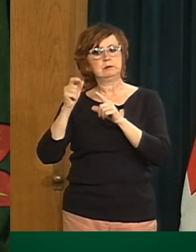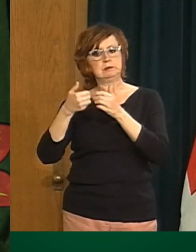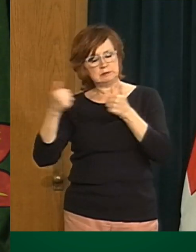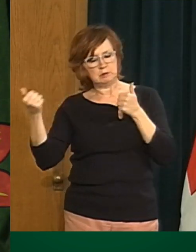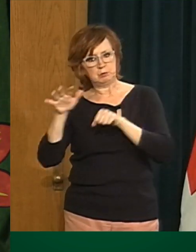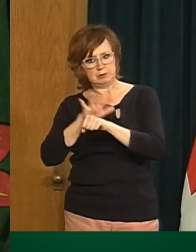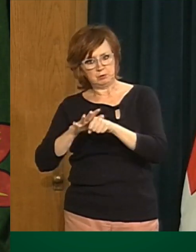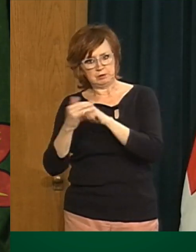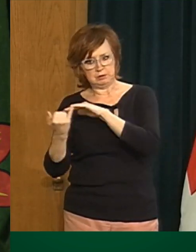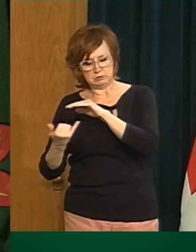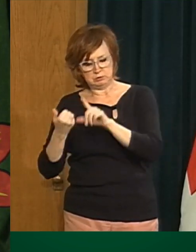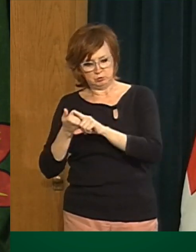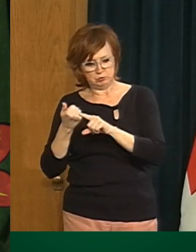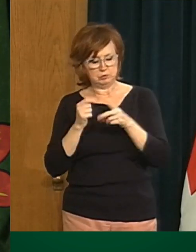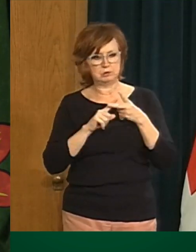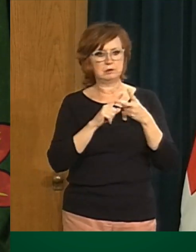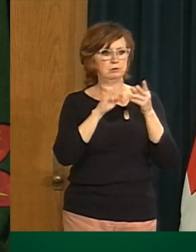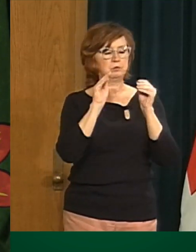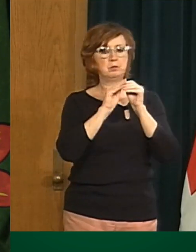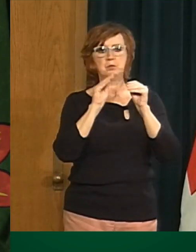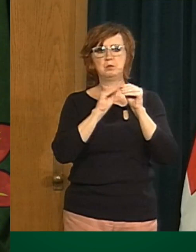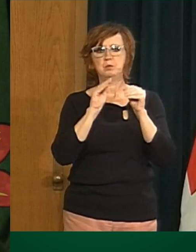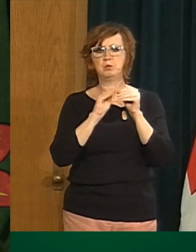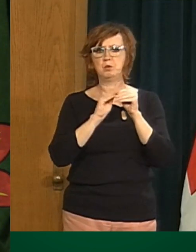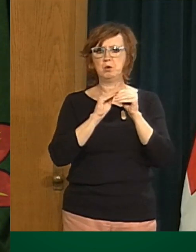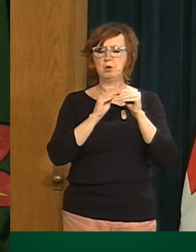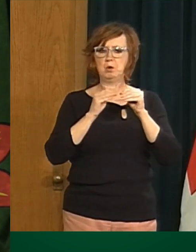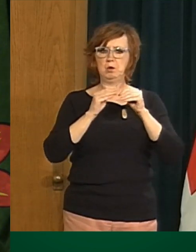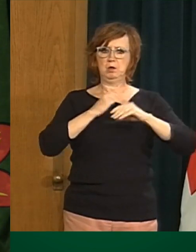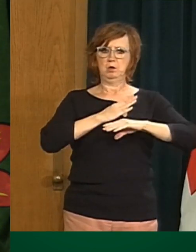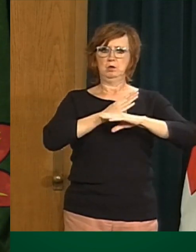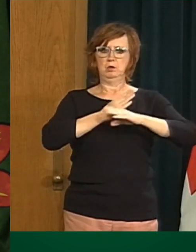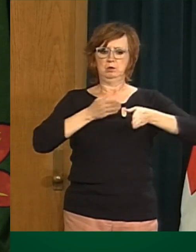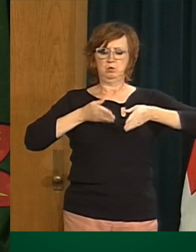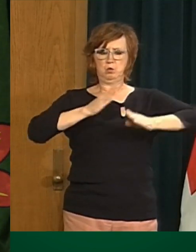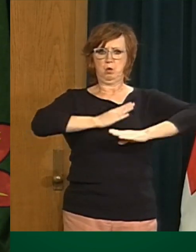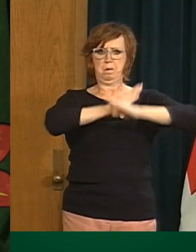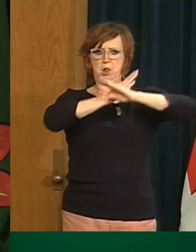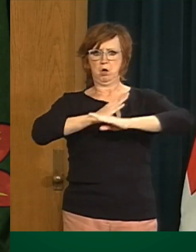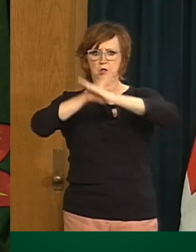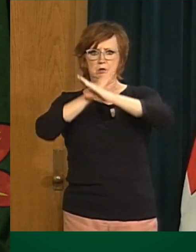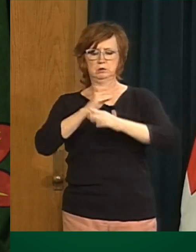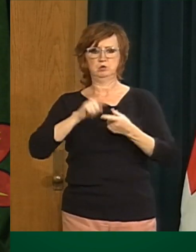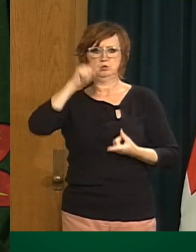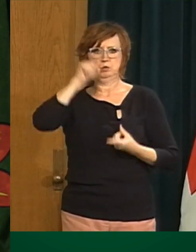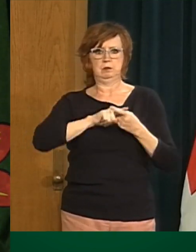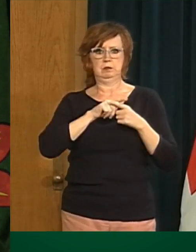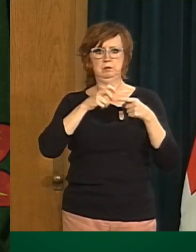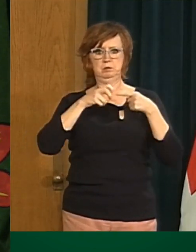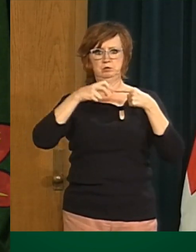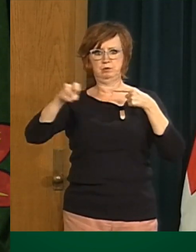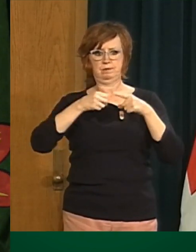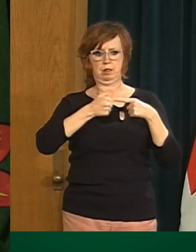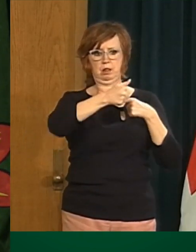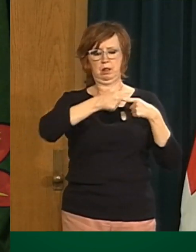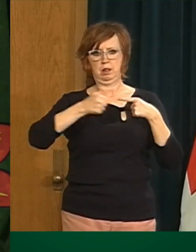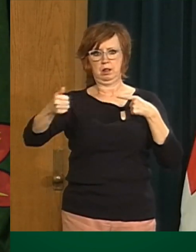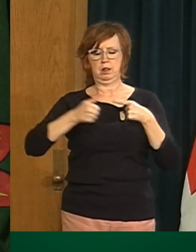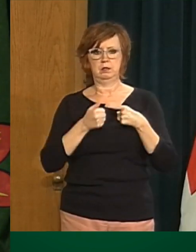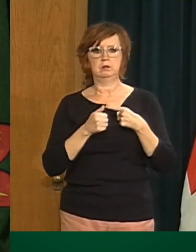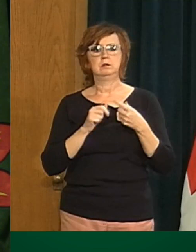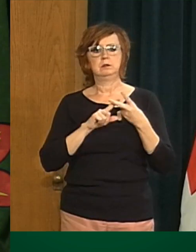to restrict non-essential travel between communities, and community education about safe physical distancing practices is in